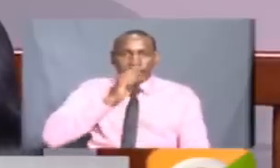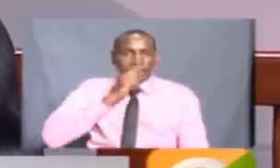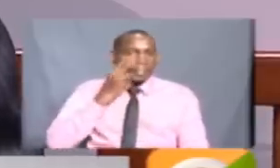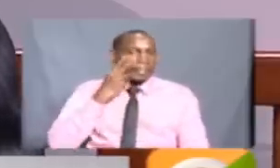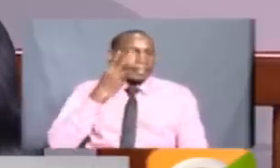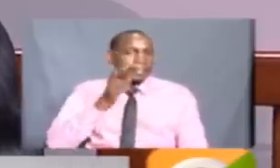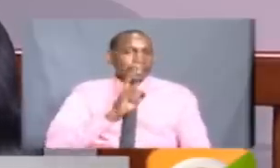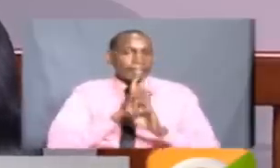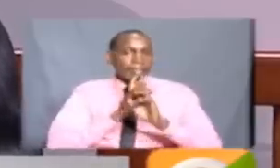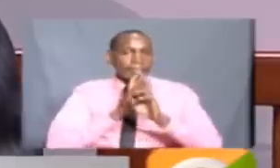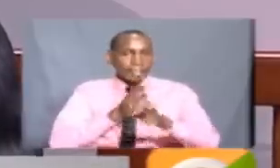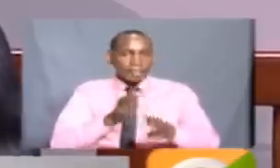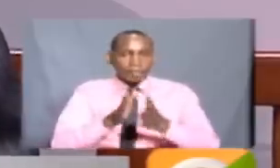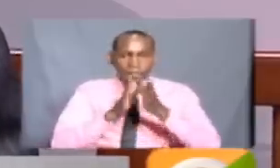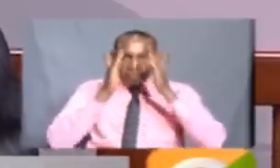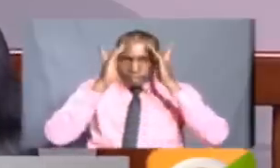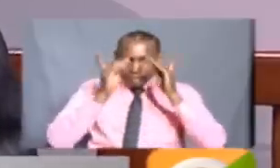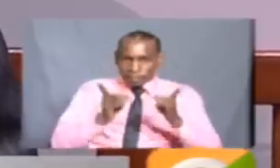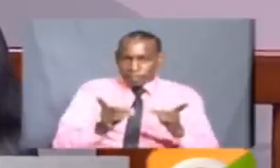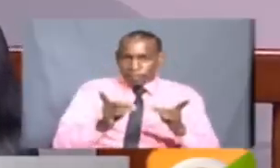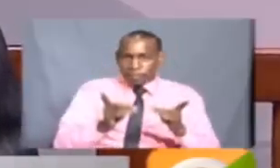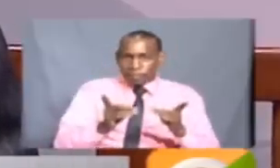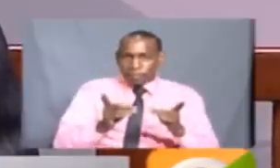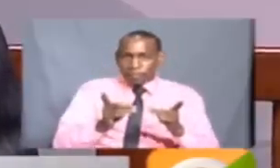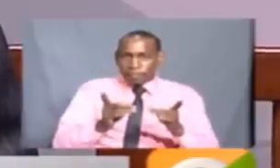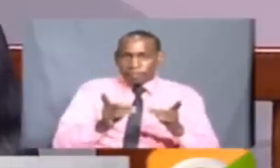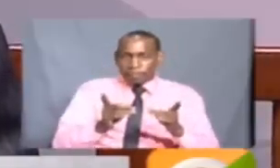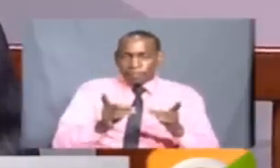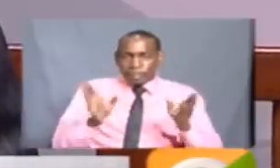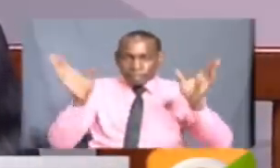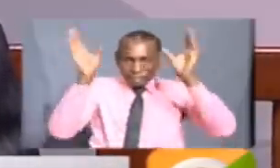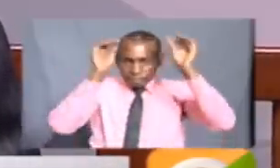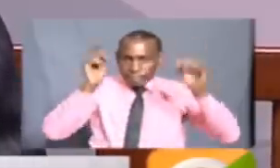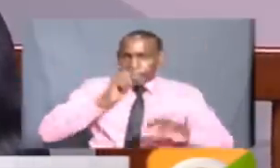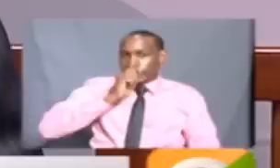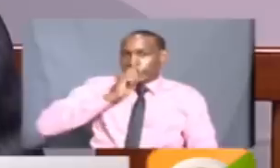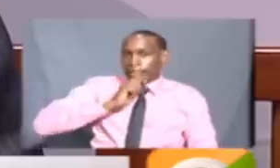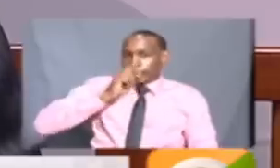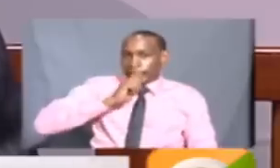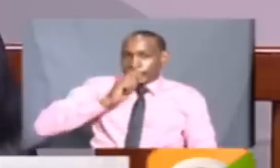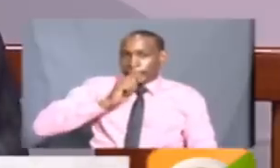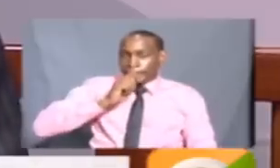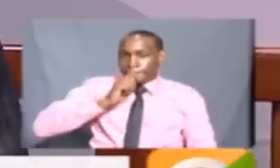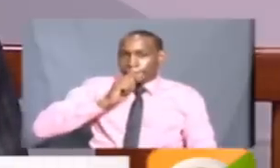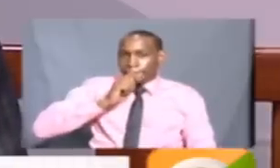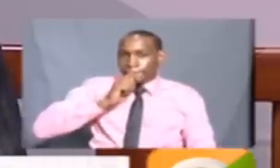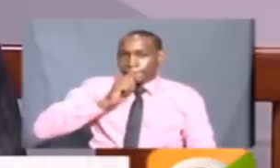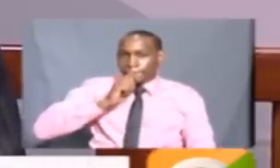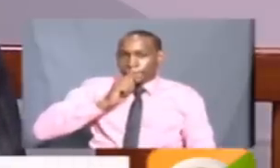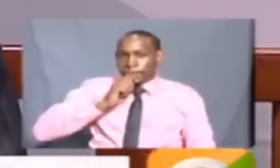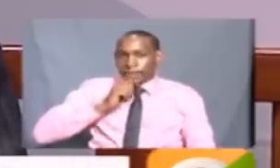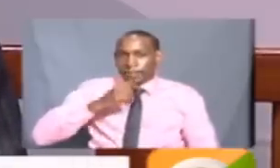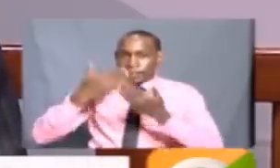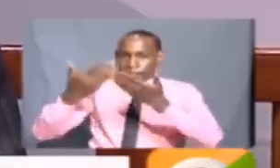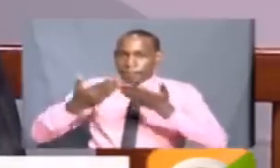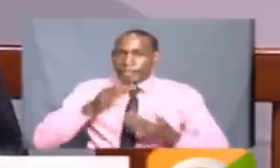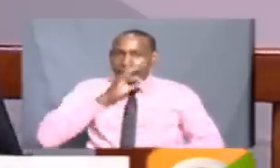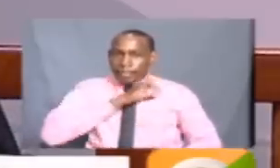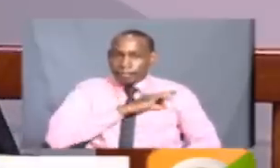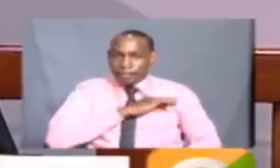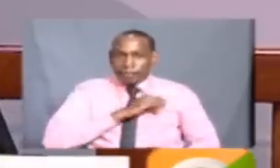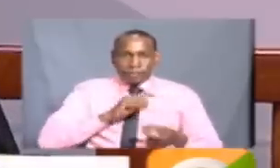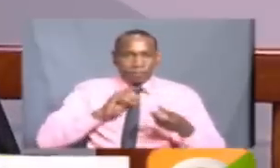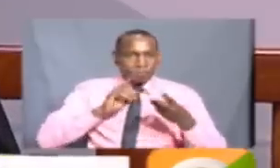the resolve and the resolute approach of President John Pombe Magufuli is bringing dividends. You go